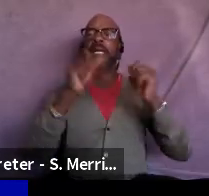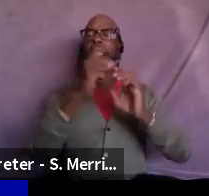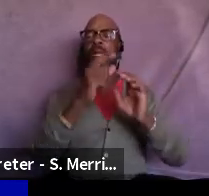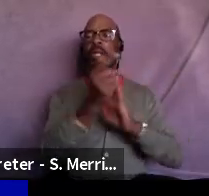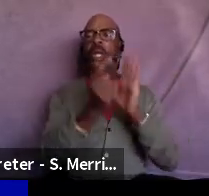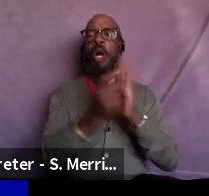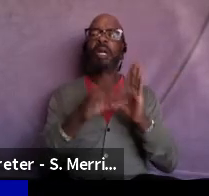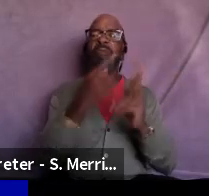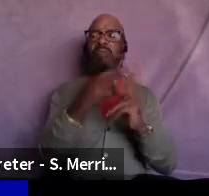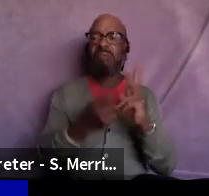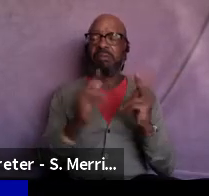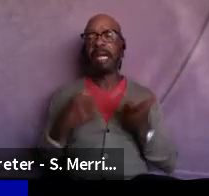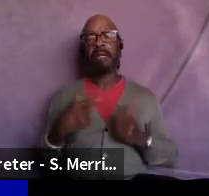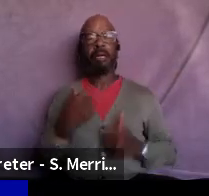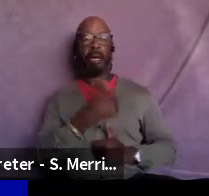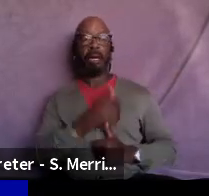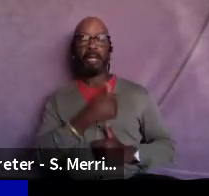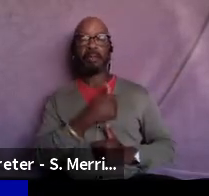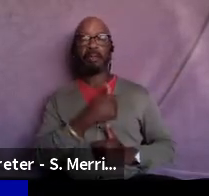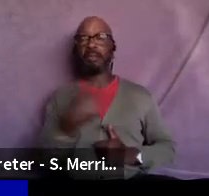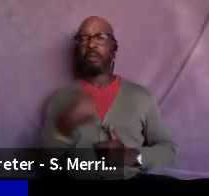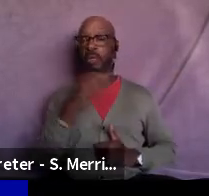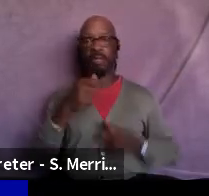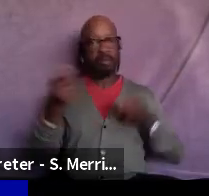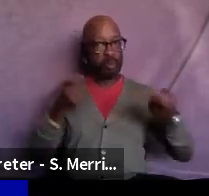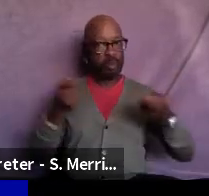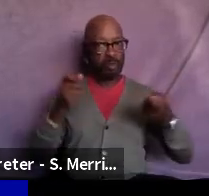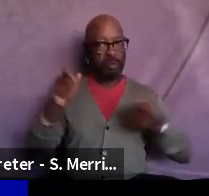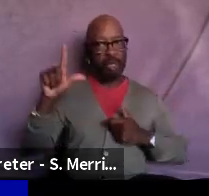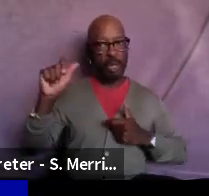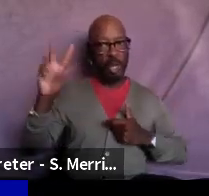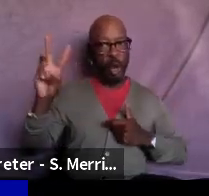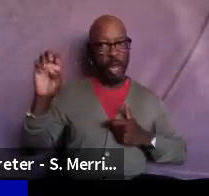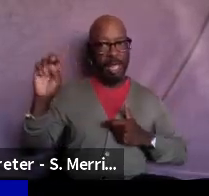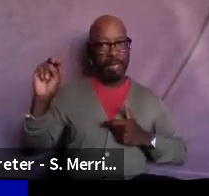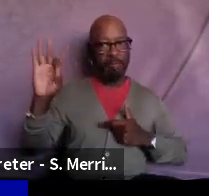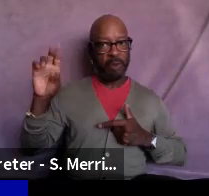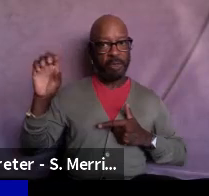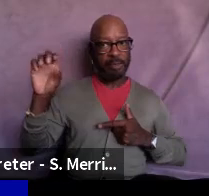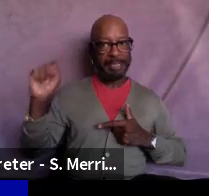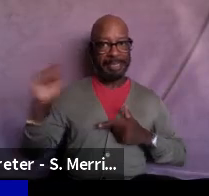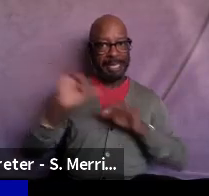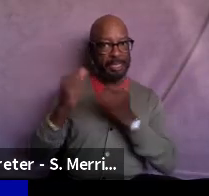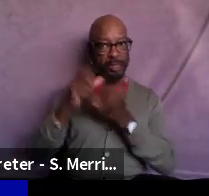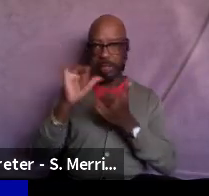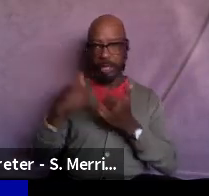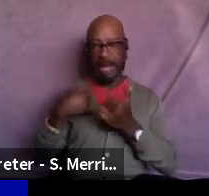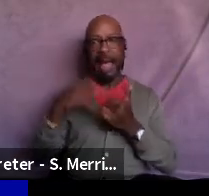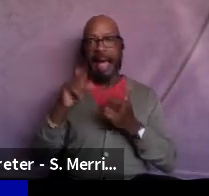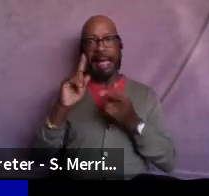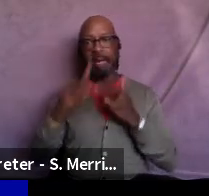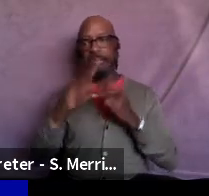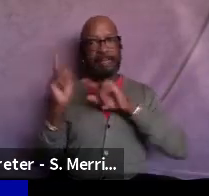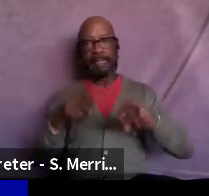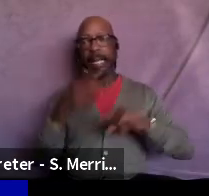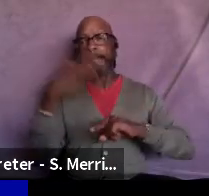And I apologize, but as we don't have jurisdiction over law enforcement agencies, I can't really speak to that. That's a better question for the Department